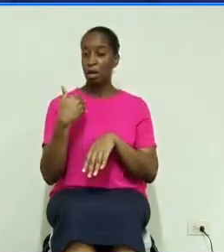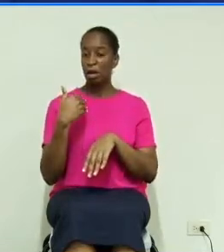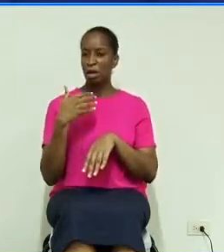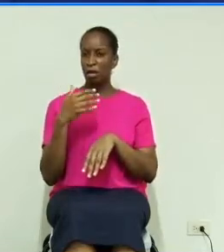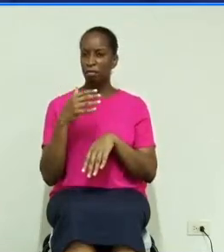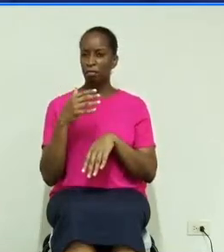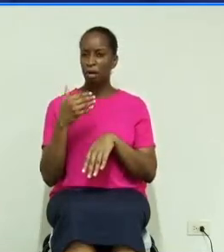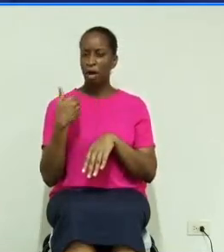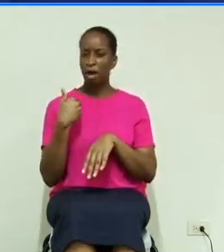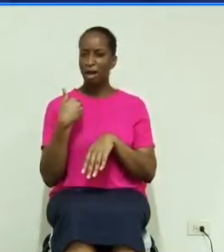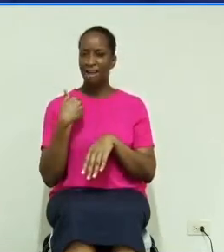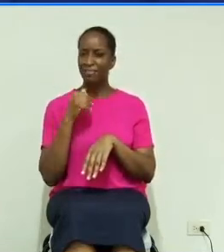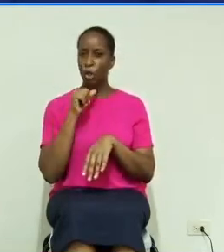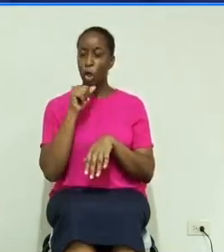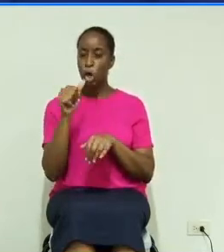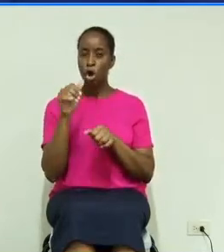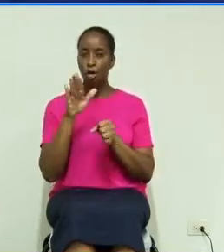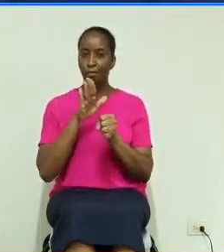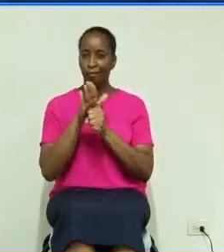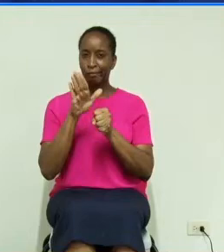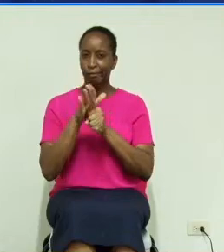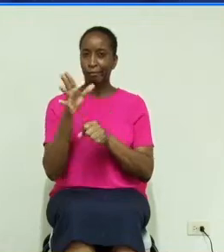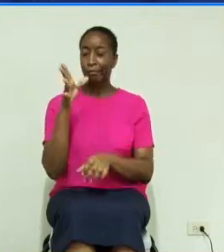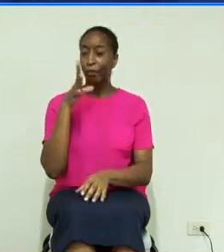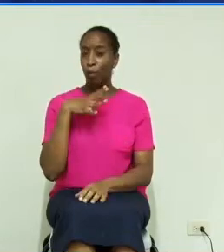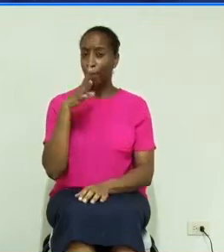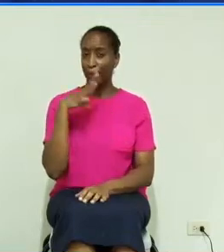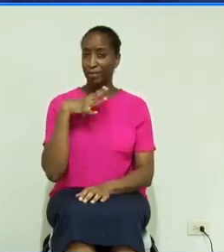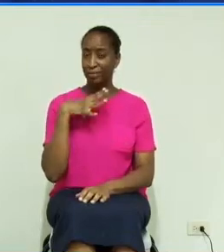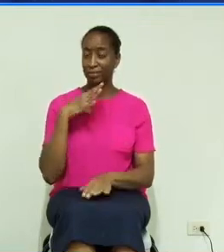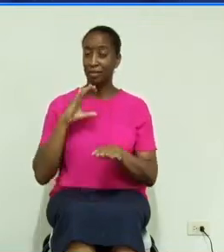of women in politics. It is a worldwide